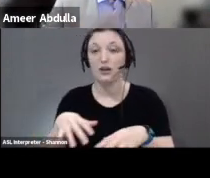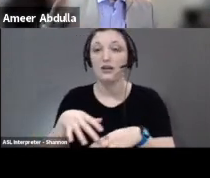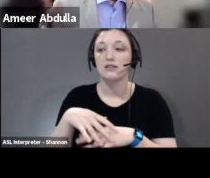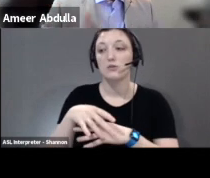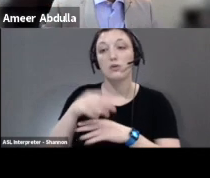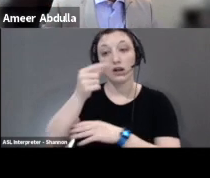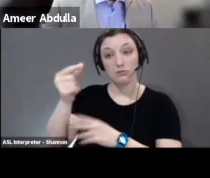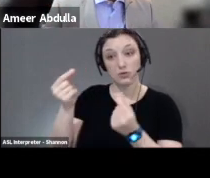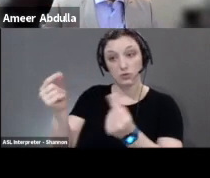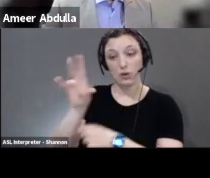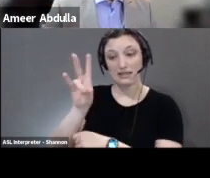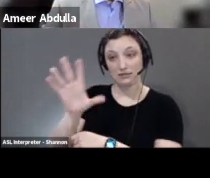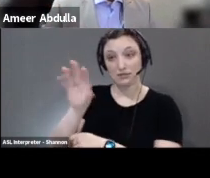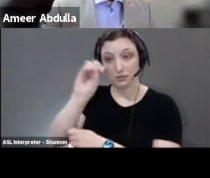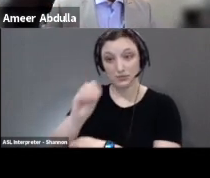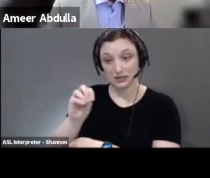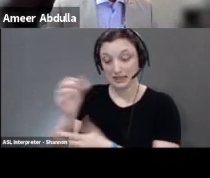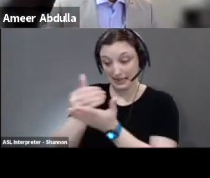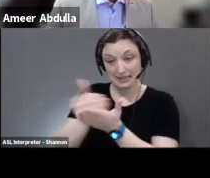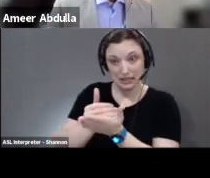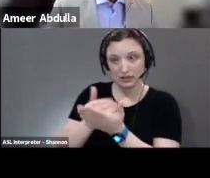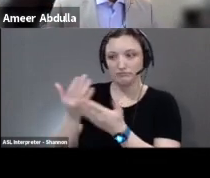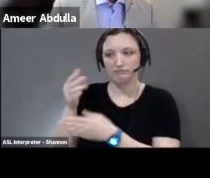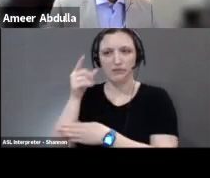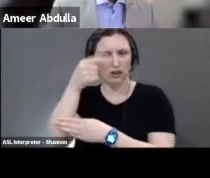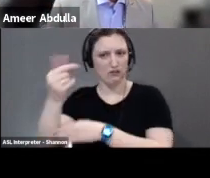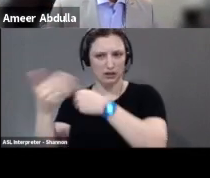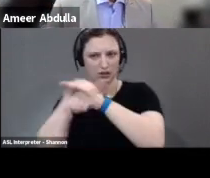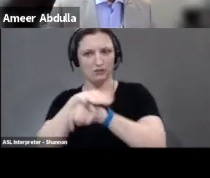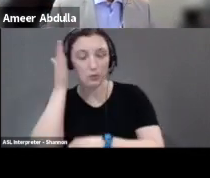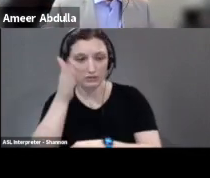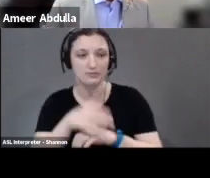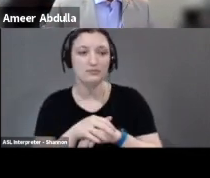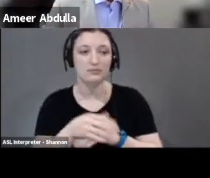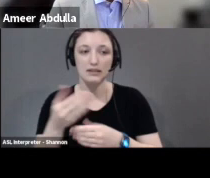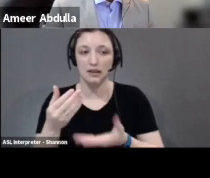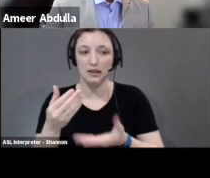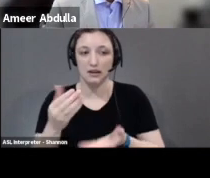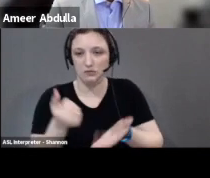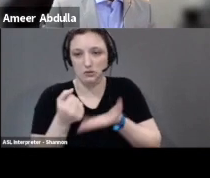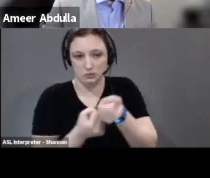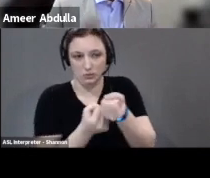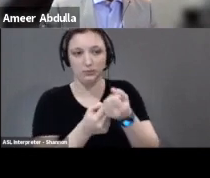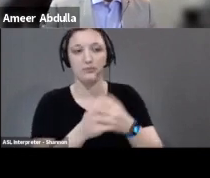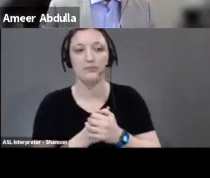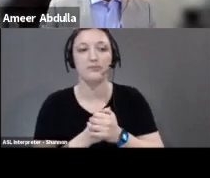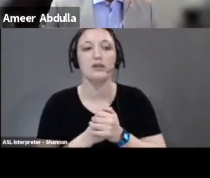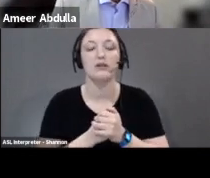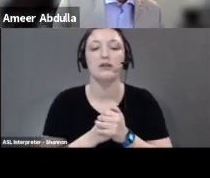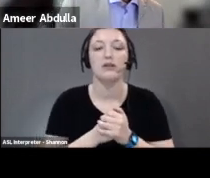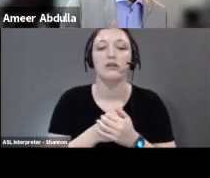So that plus SHRED program was very attractive and very powerful for a number of founders in our area. And so